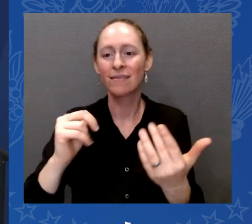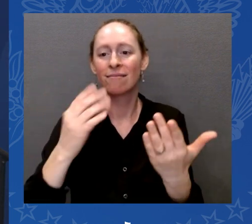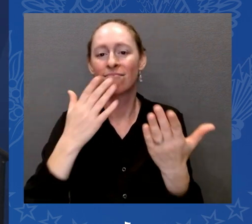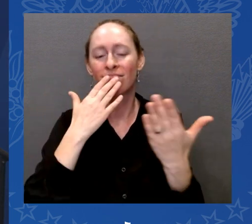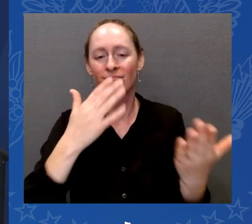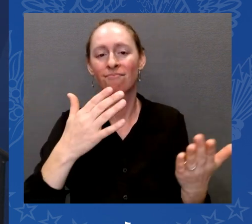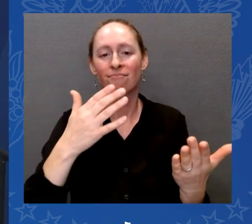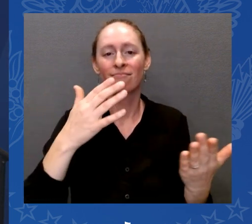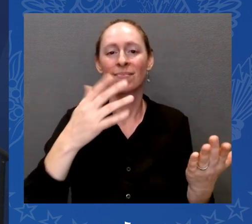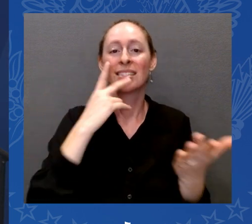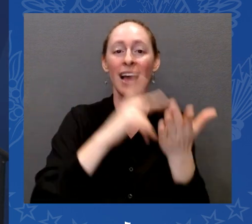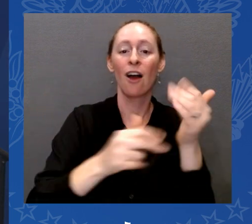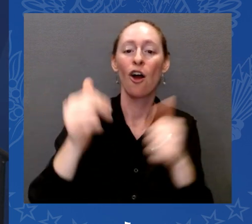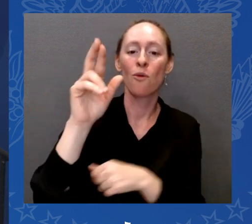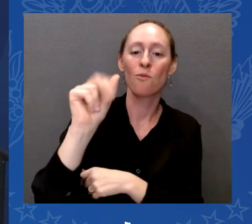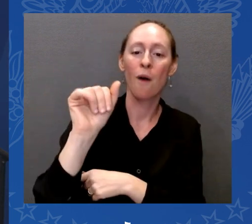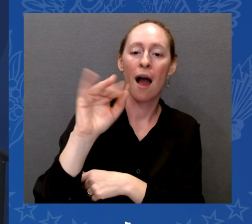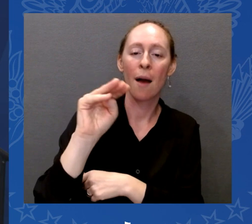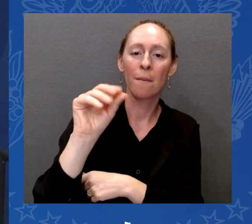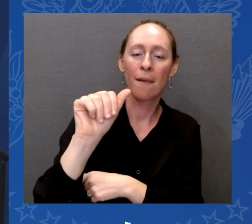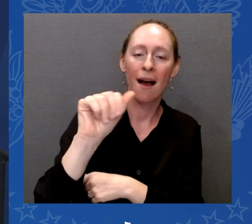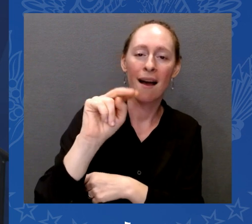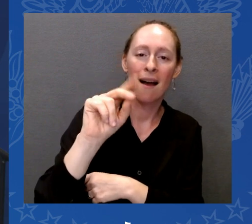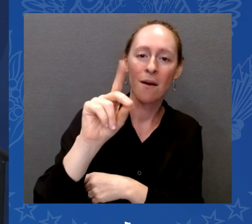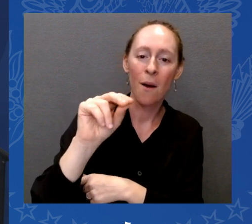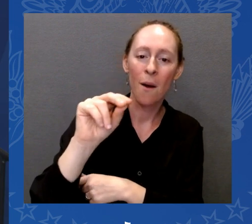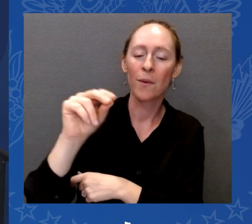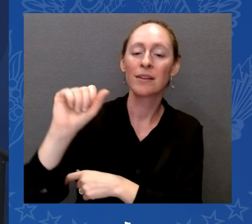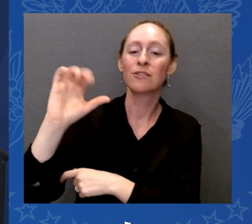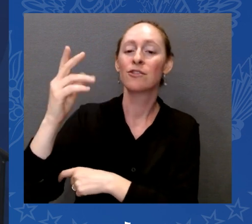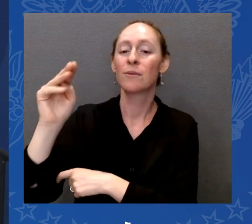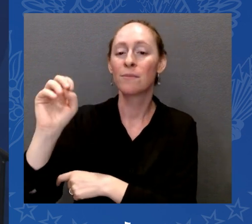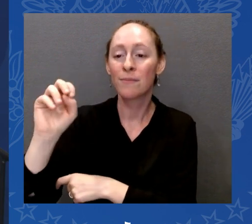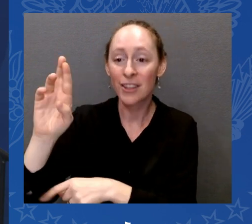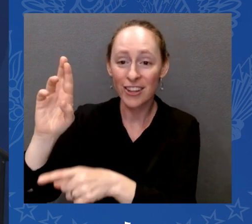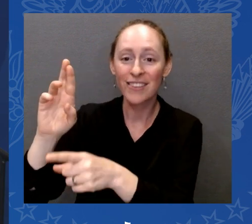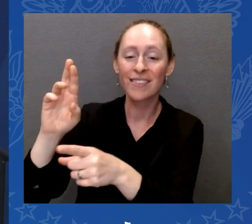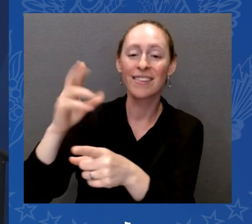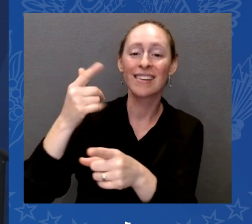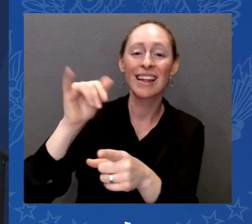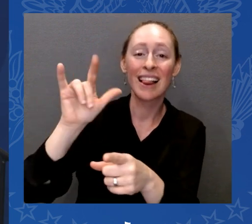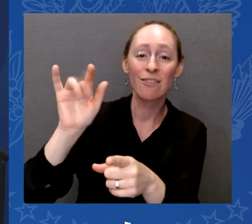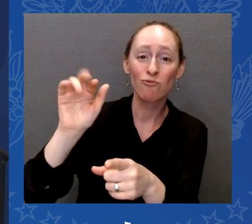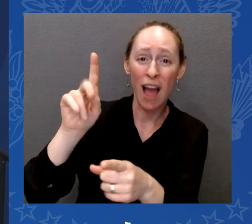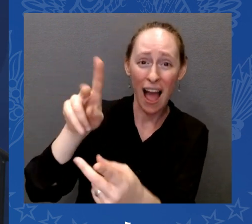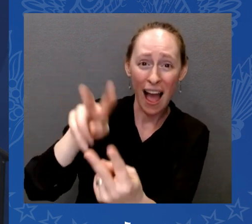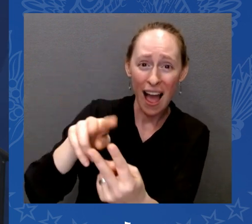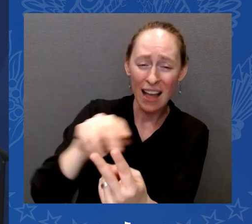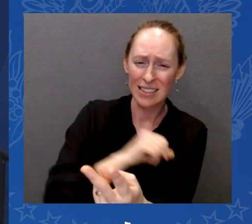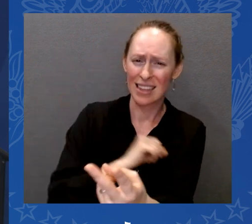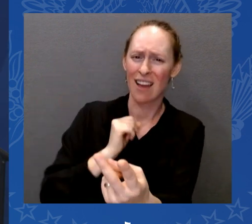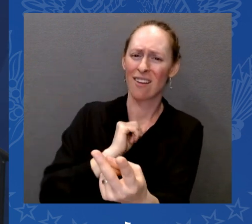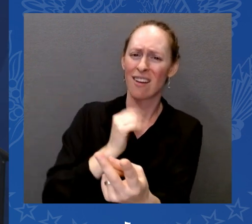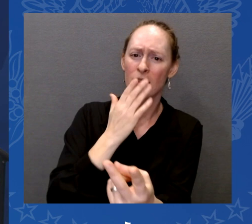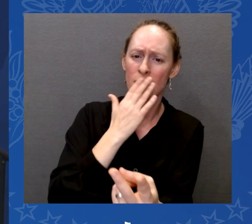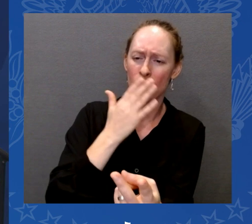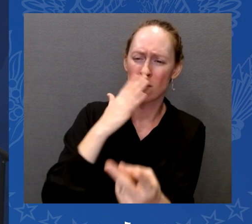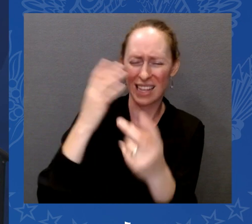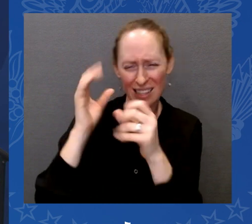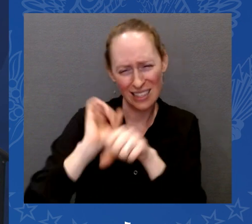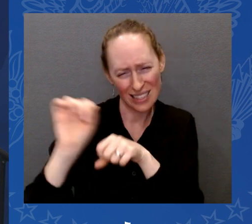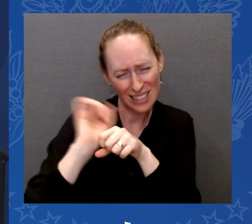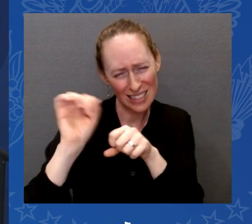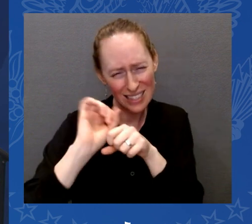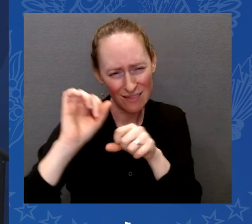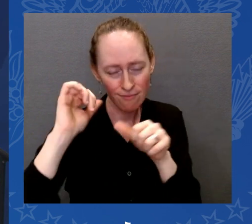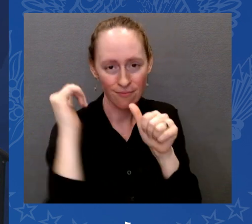Gillibrand, and so many others who ensured CHIPS became a reality. Senator Schumer, in particular,